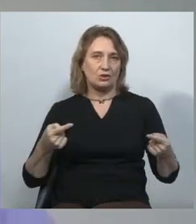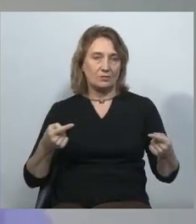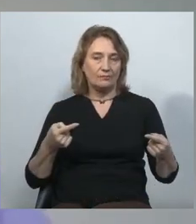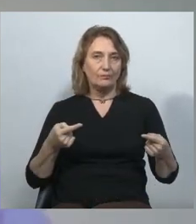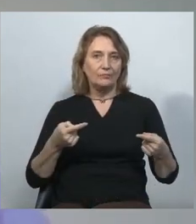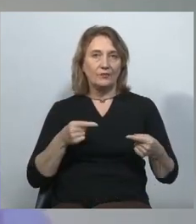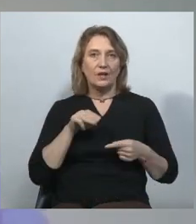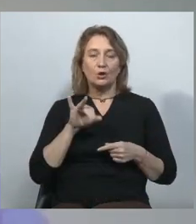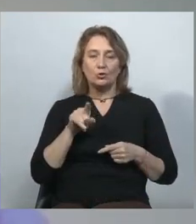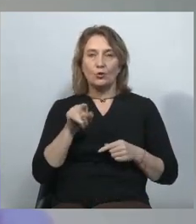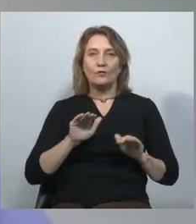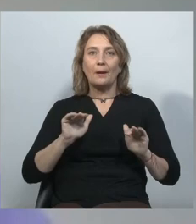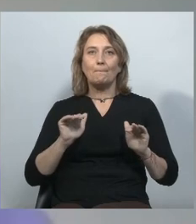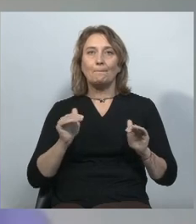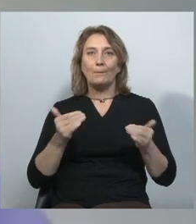forth.